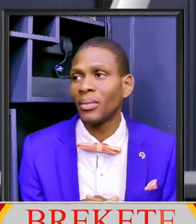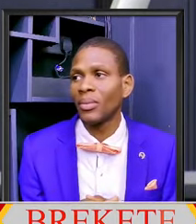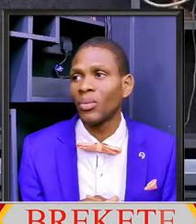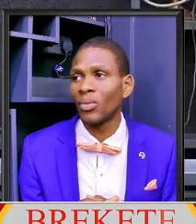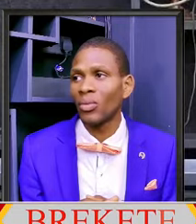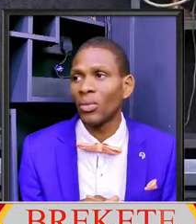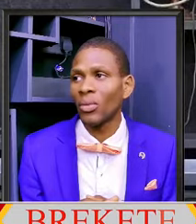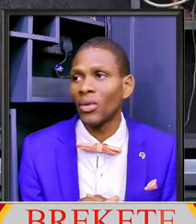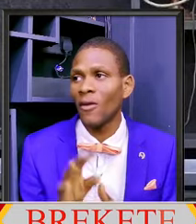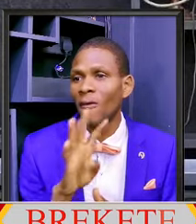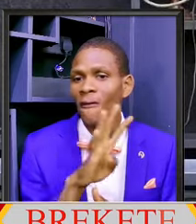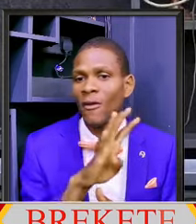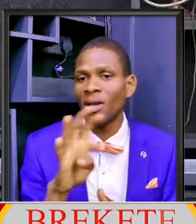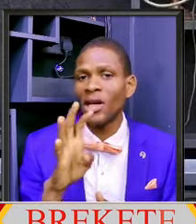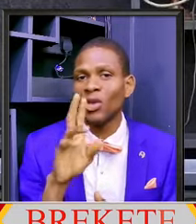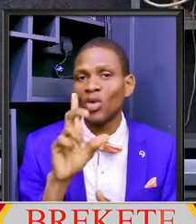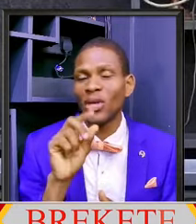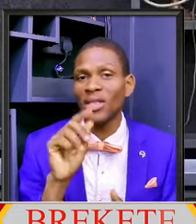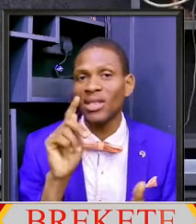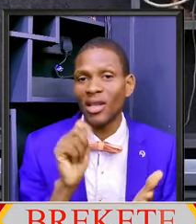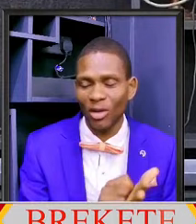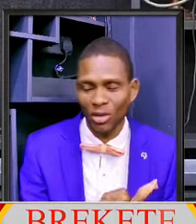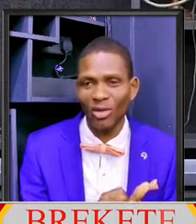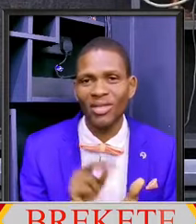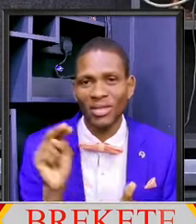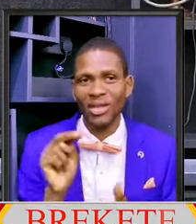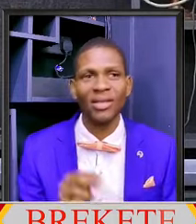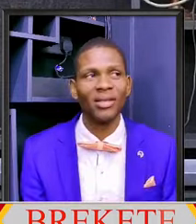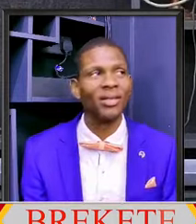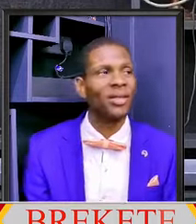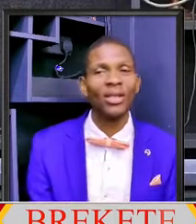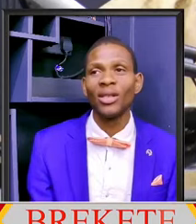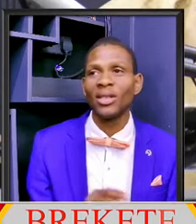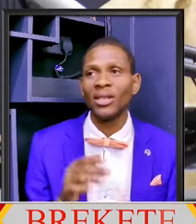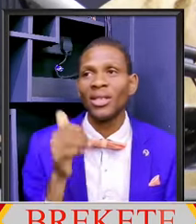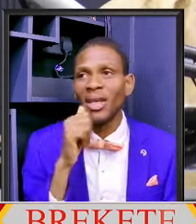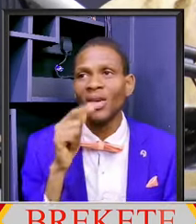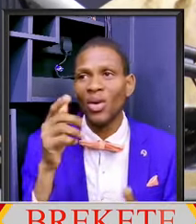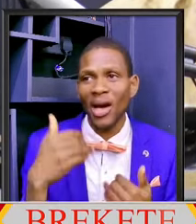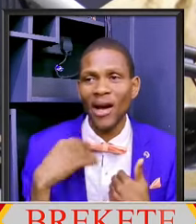Okay, sir. It's 420,000 naira, sir. You have